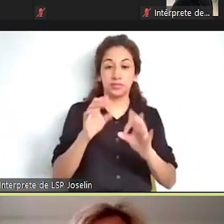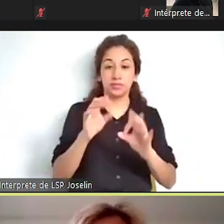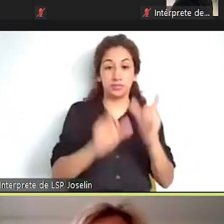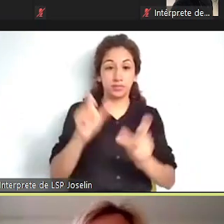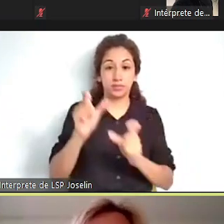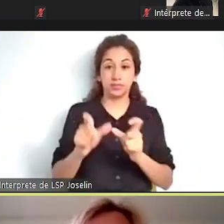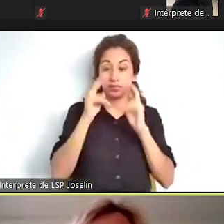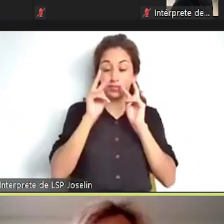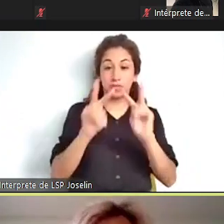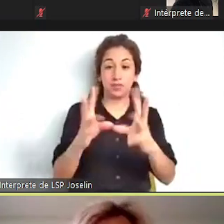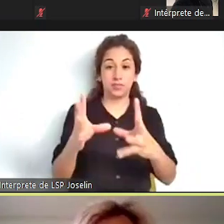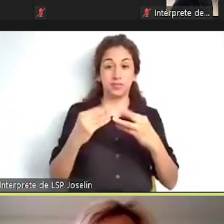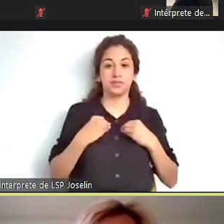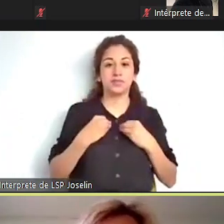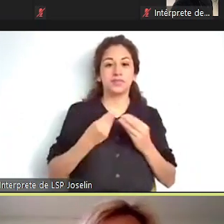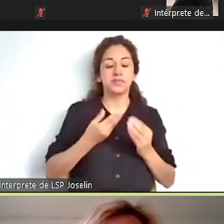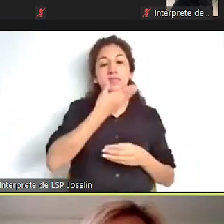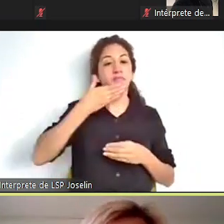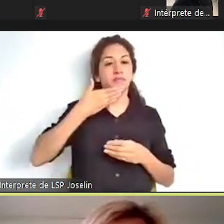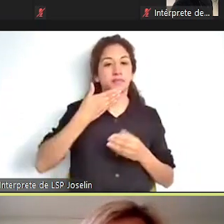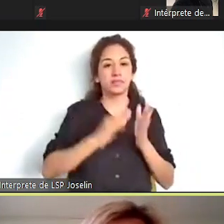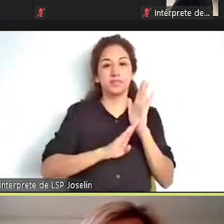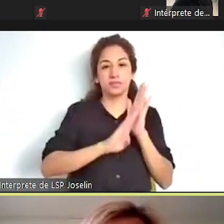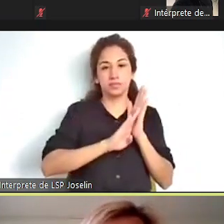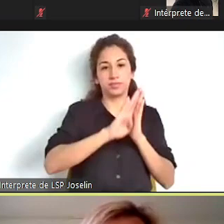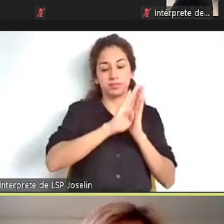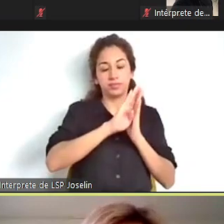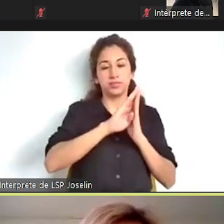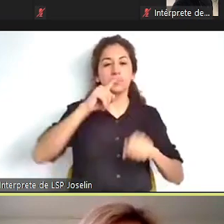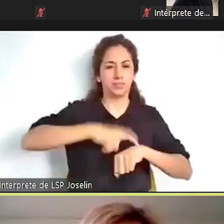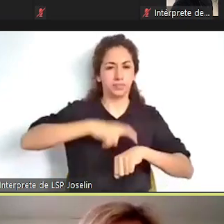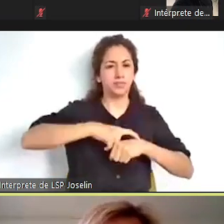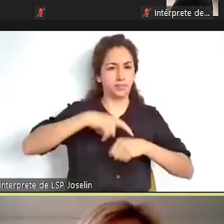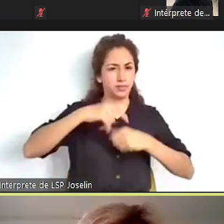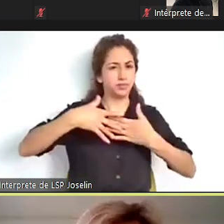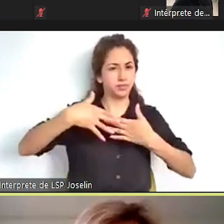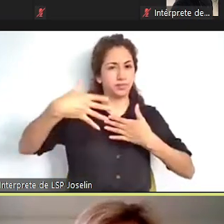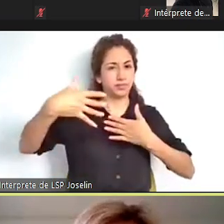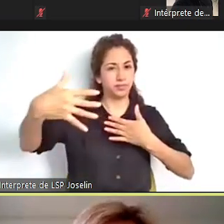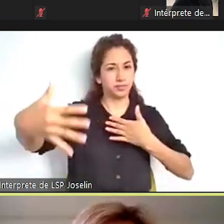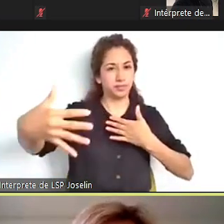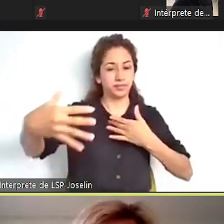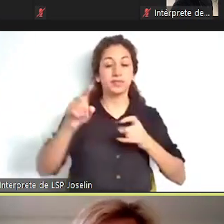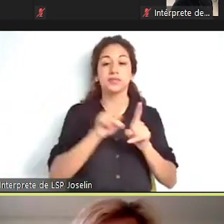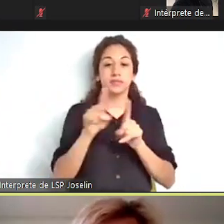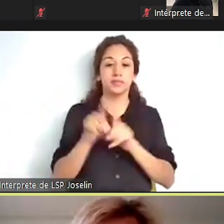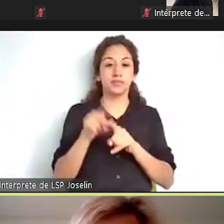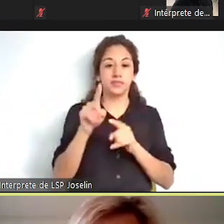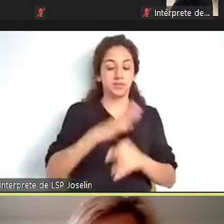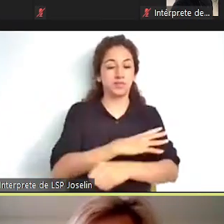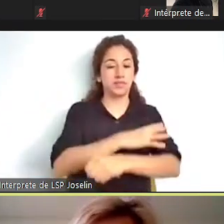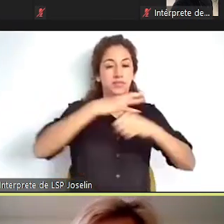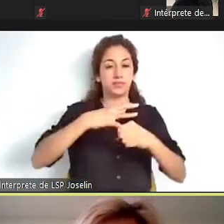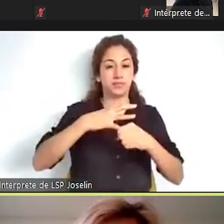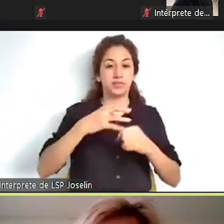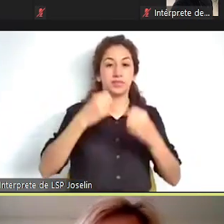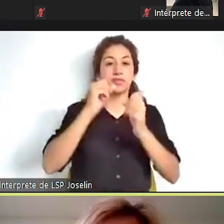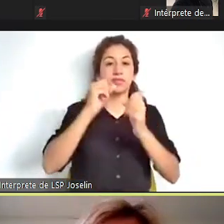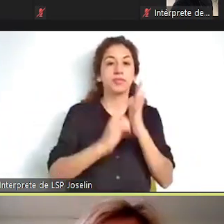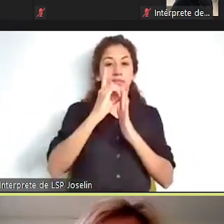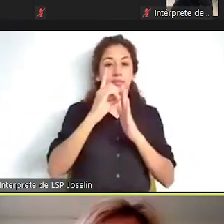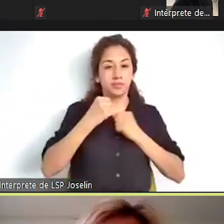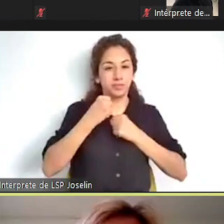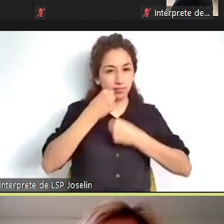a higher capacity of recovery another long-term and stronger contribution to the